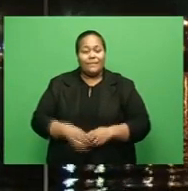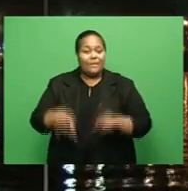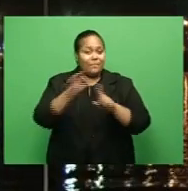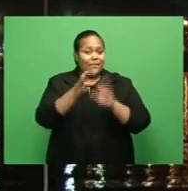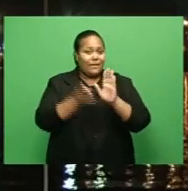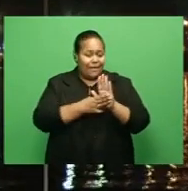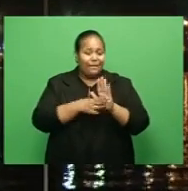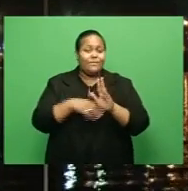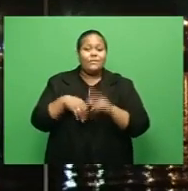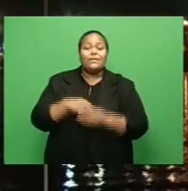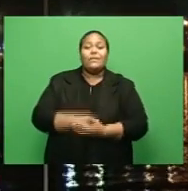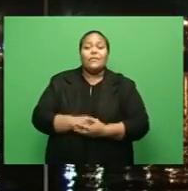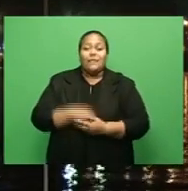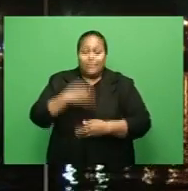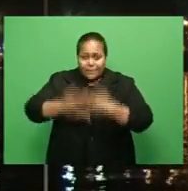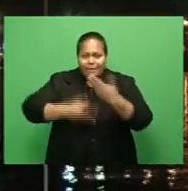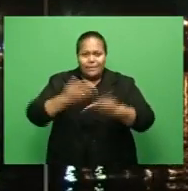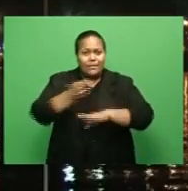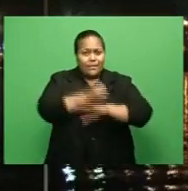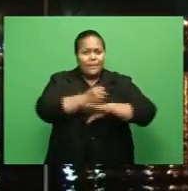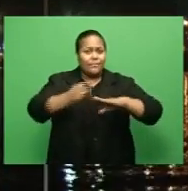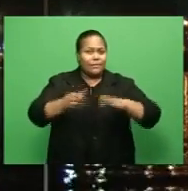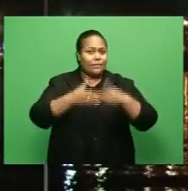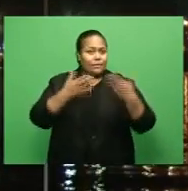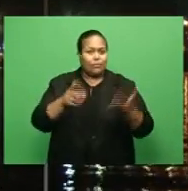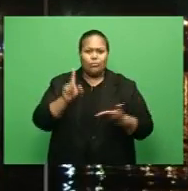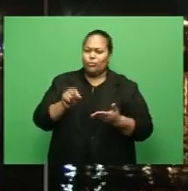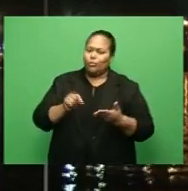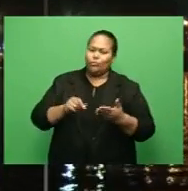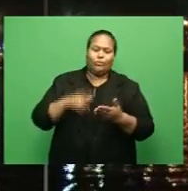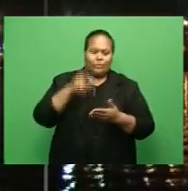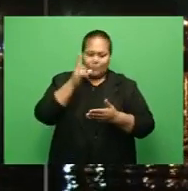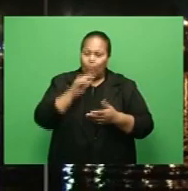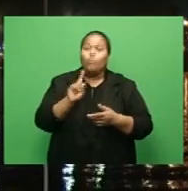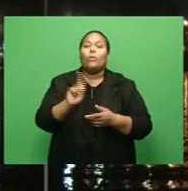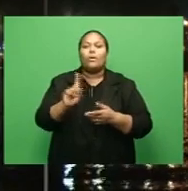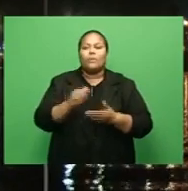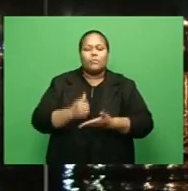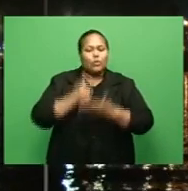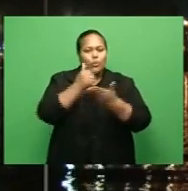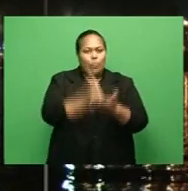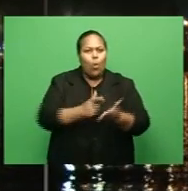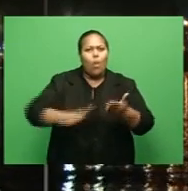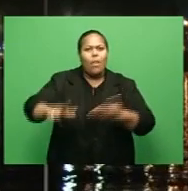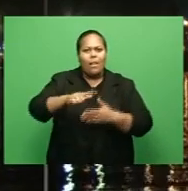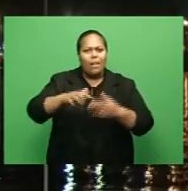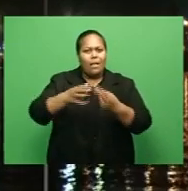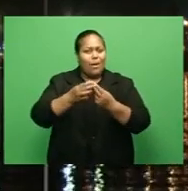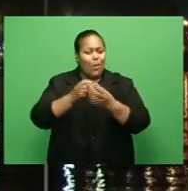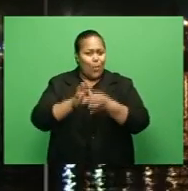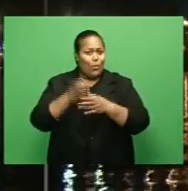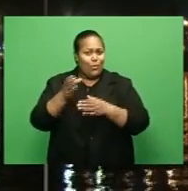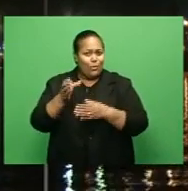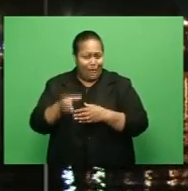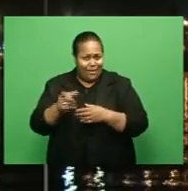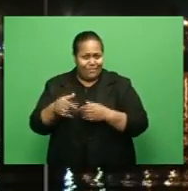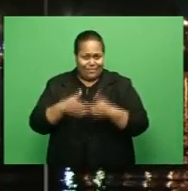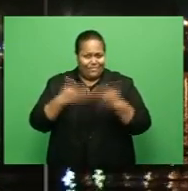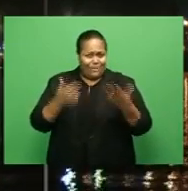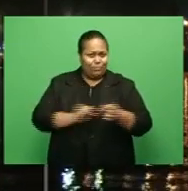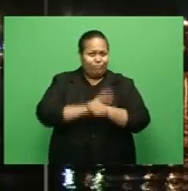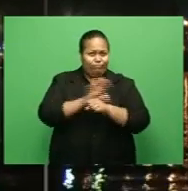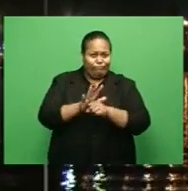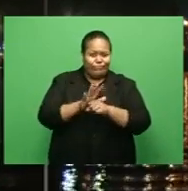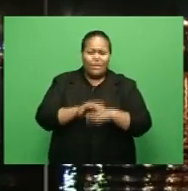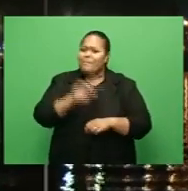Vurenge Bainimarama says the government is doing all it can to support landowners during these trying times. But this started even before